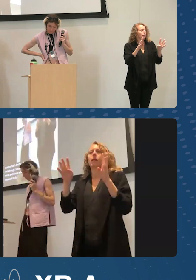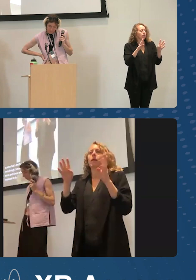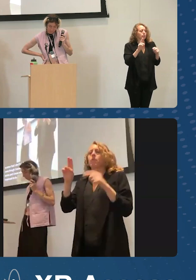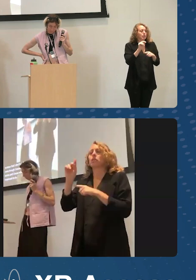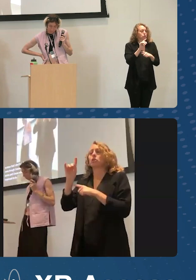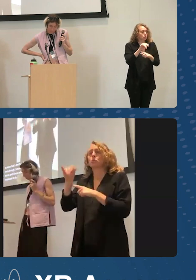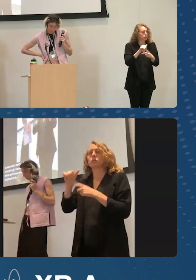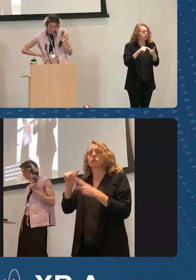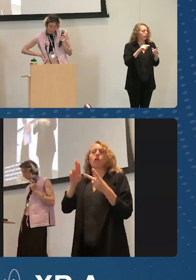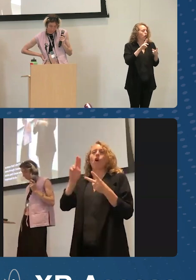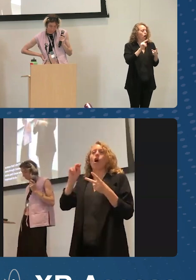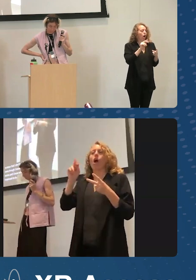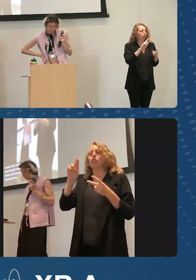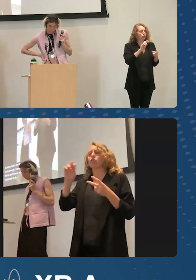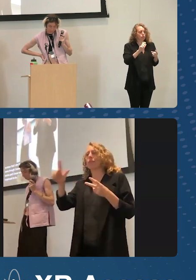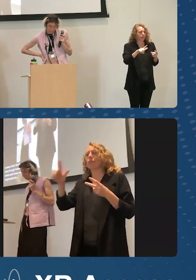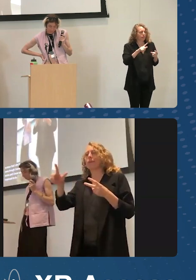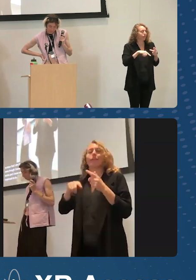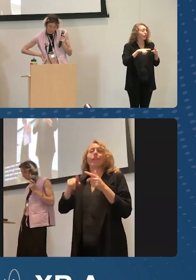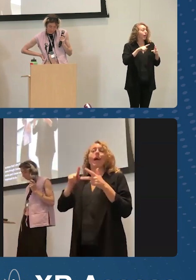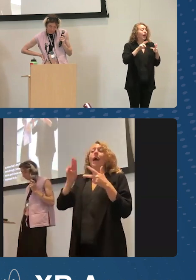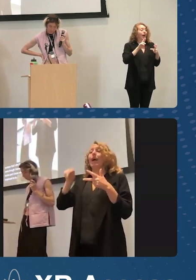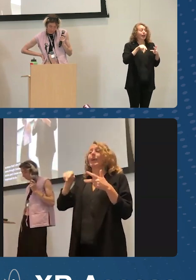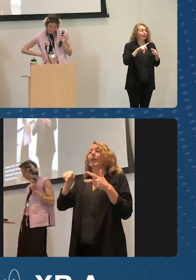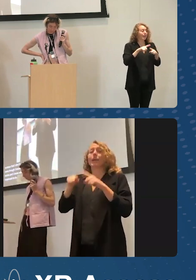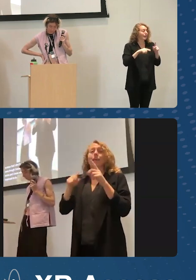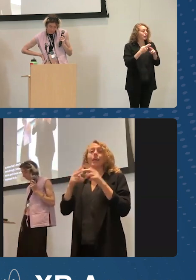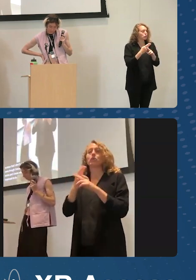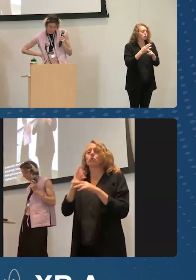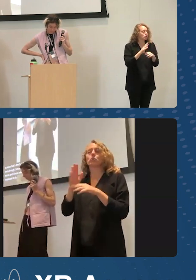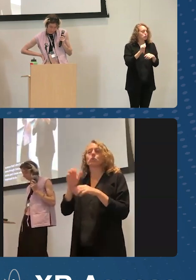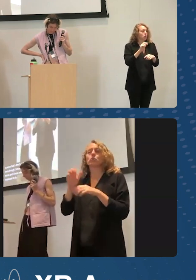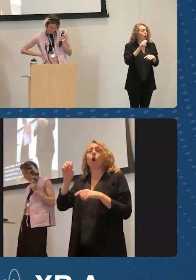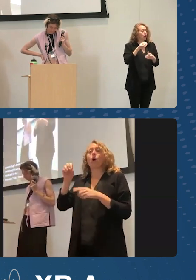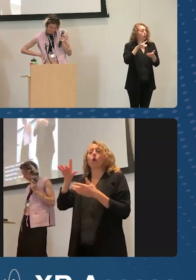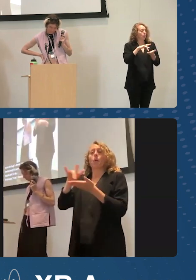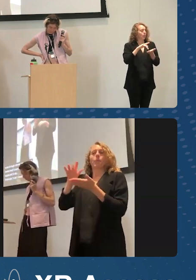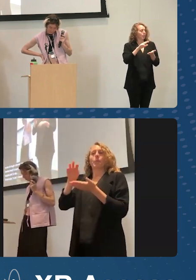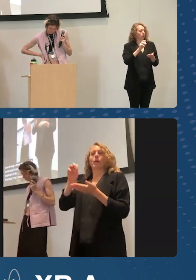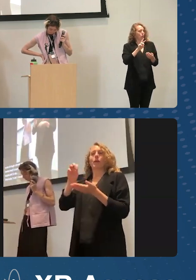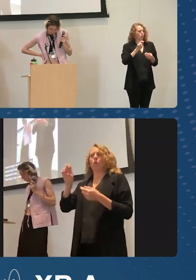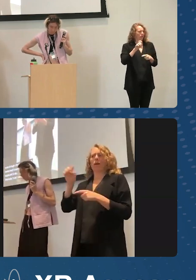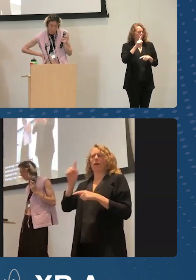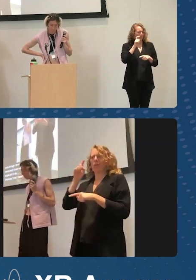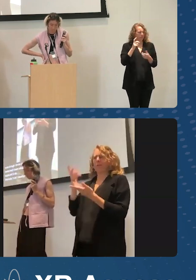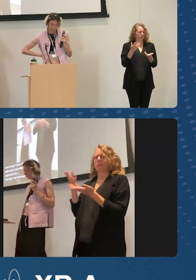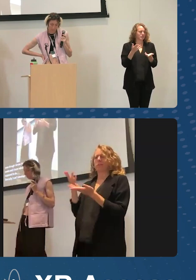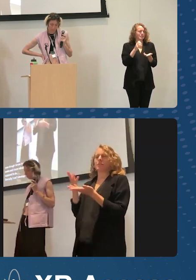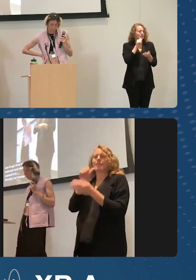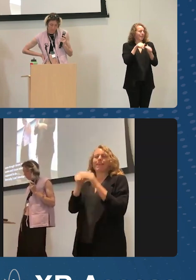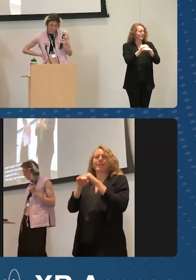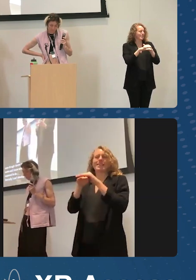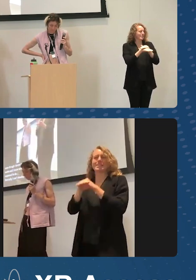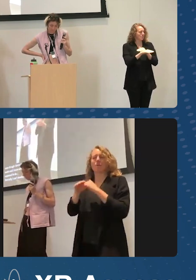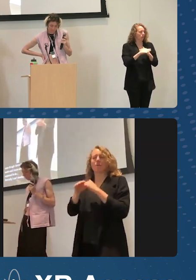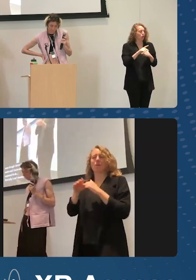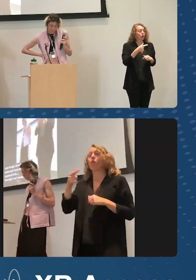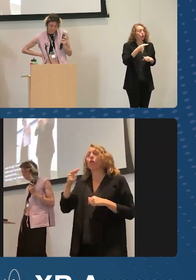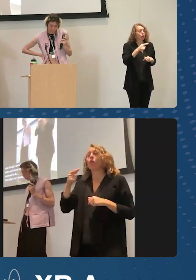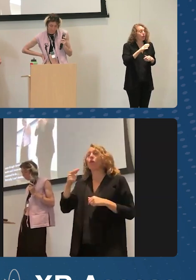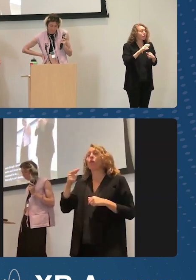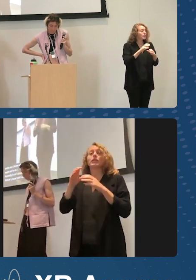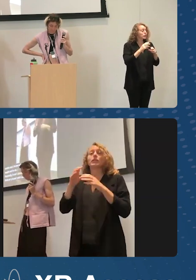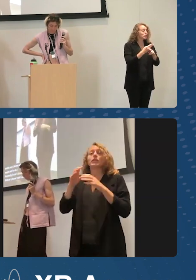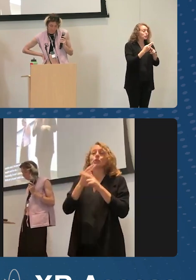I can't use any of the audio middleware that they employ because it's not accessible, right? The graphic user interface thing